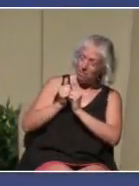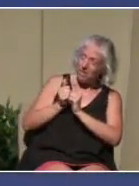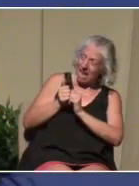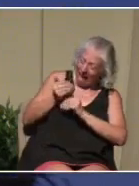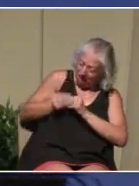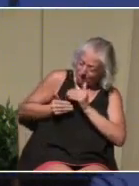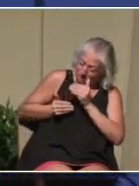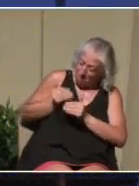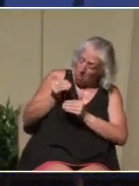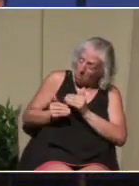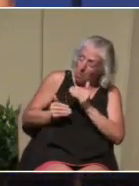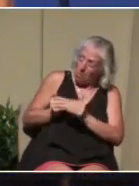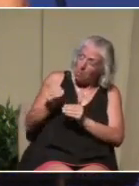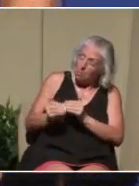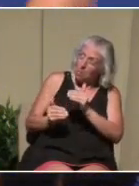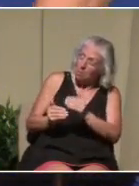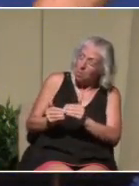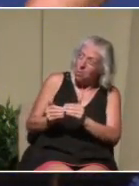of the way?"